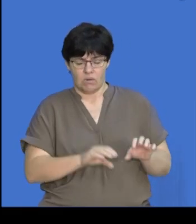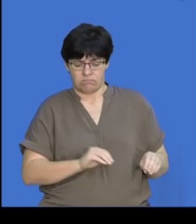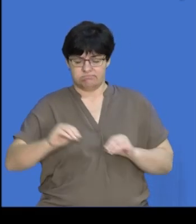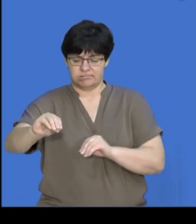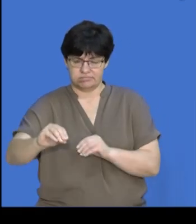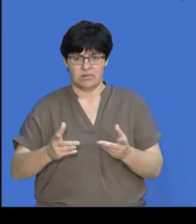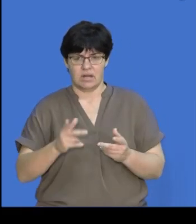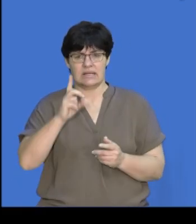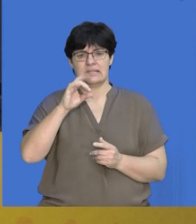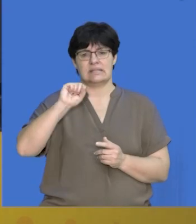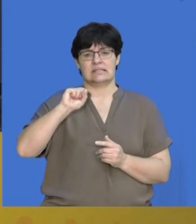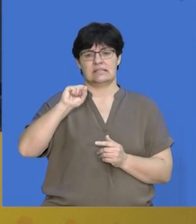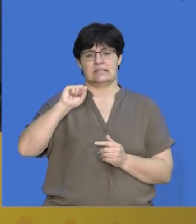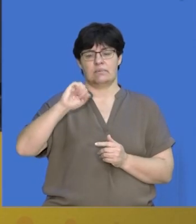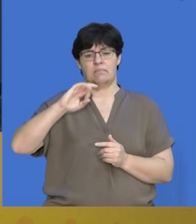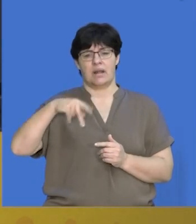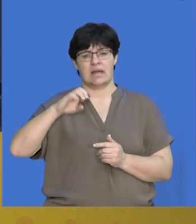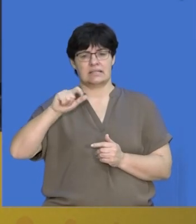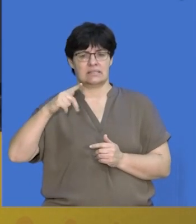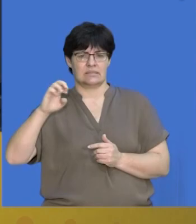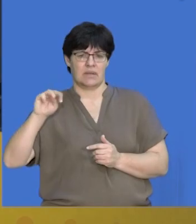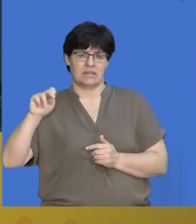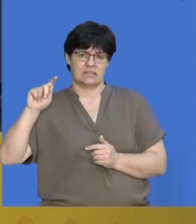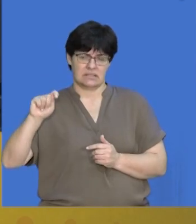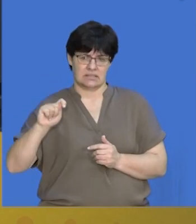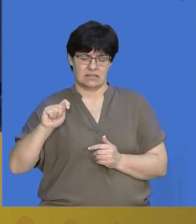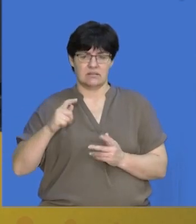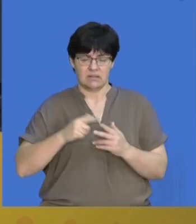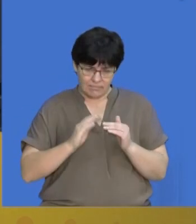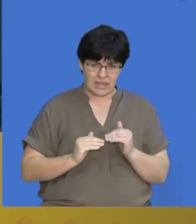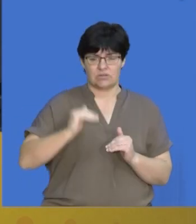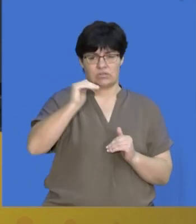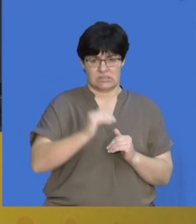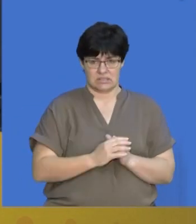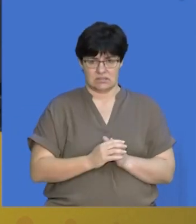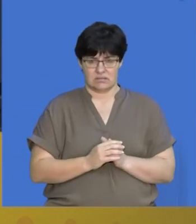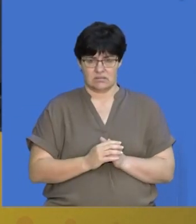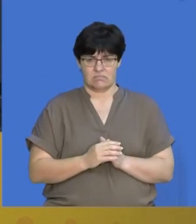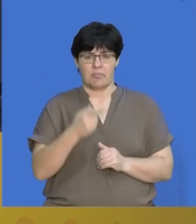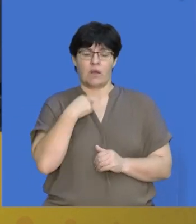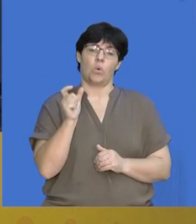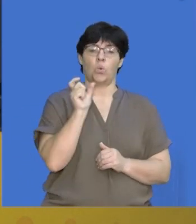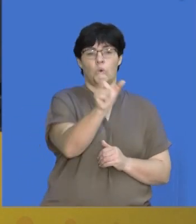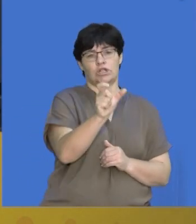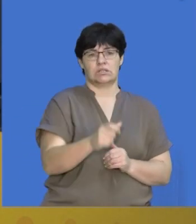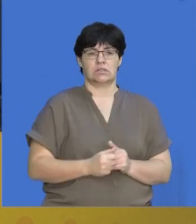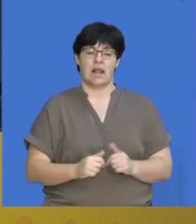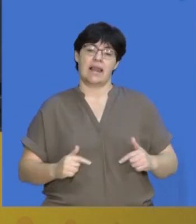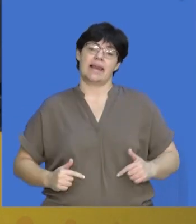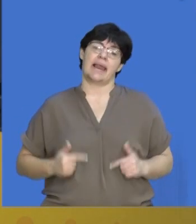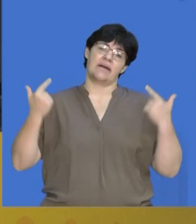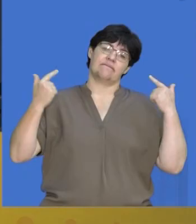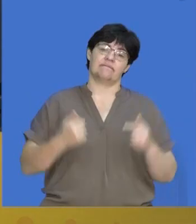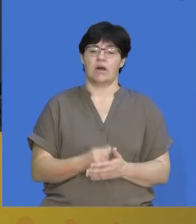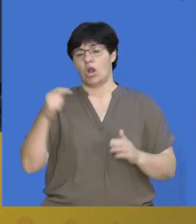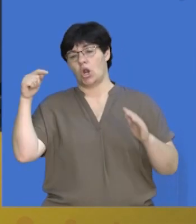What are you noticing? It's not good enough just to include the word life or